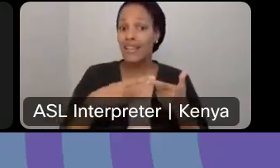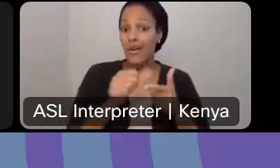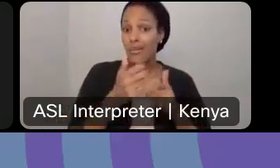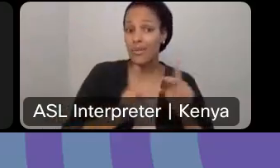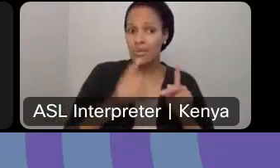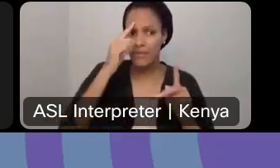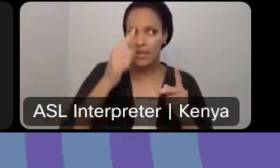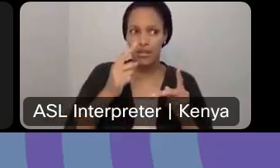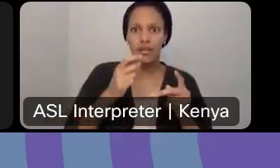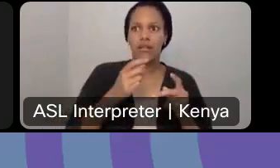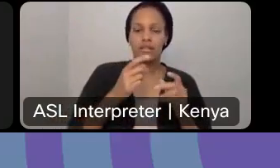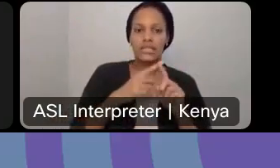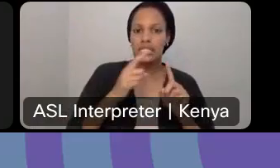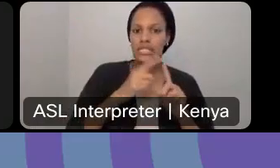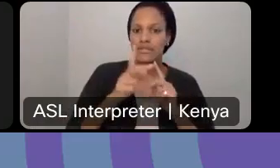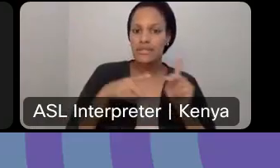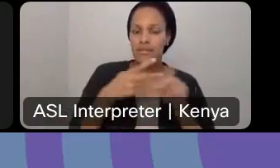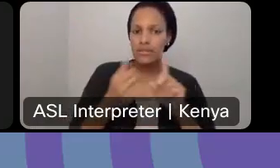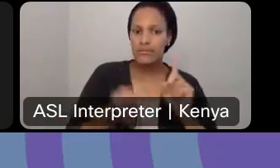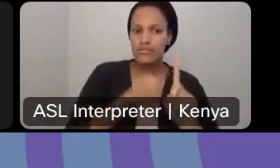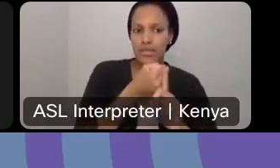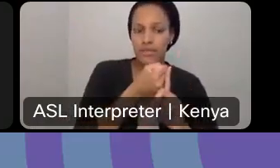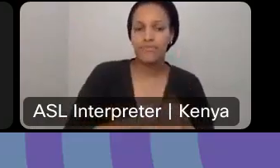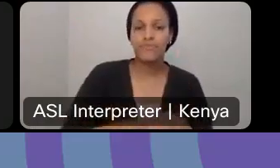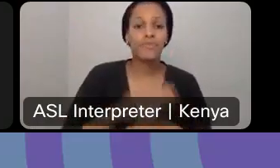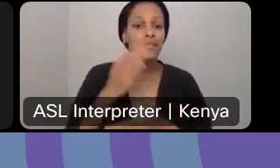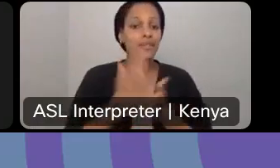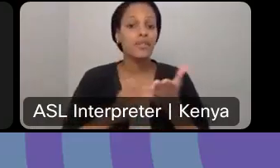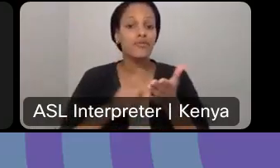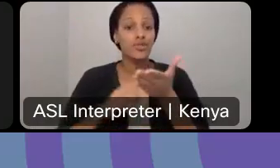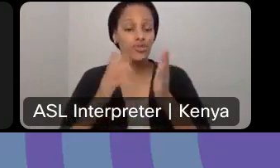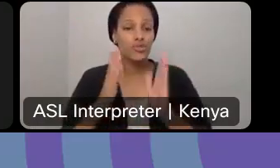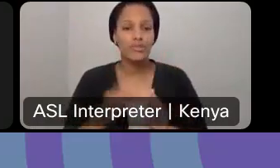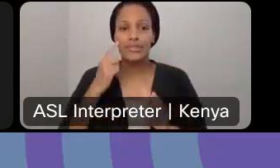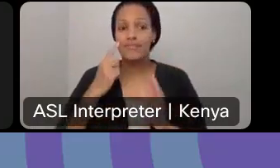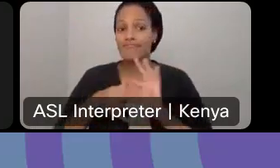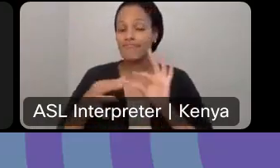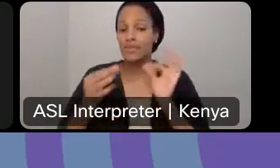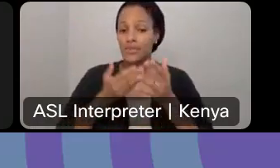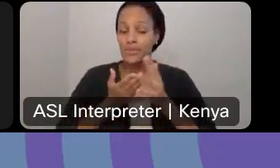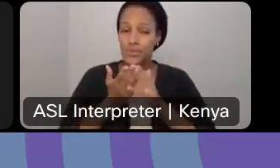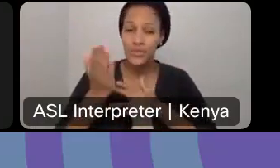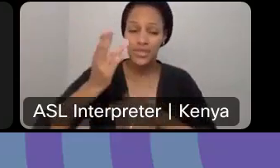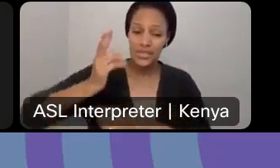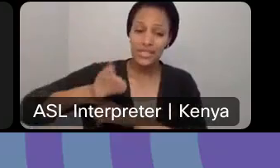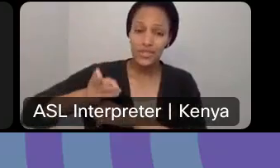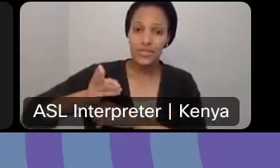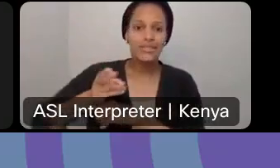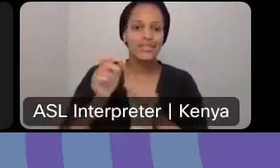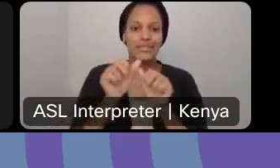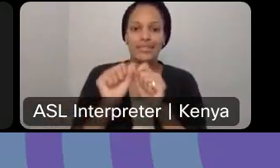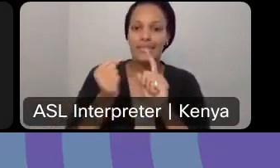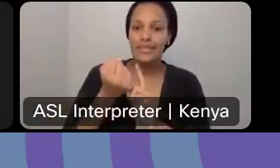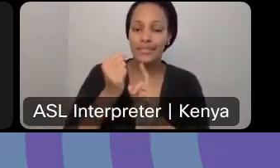Feminist researchers have pointed out how throughout history, society has wrongly labeled women's